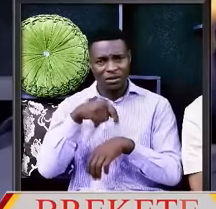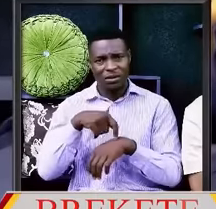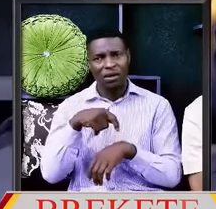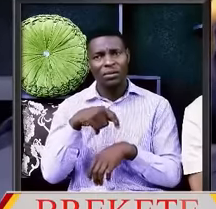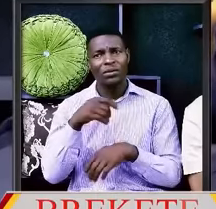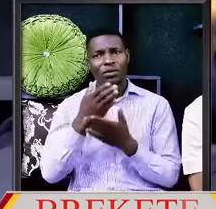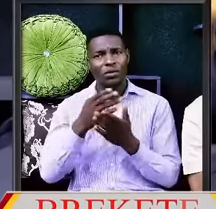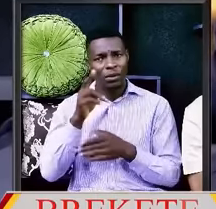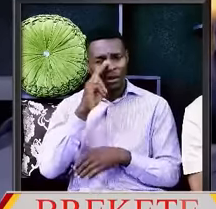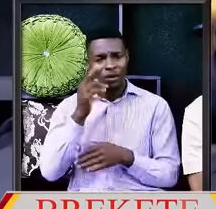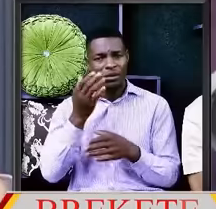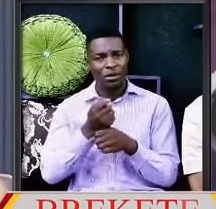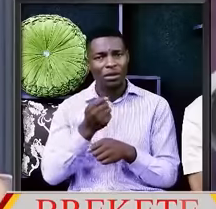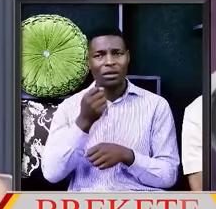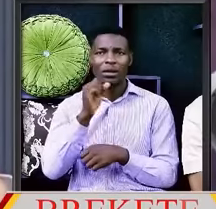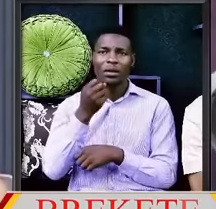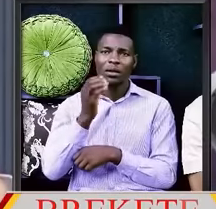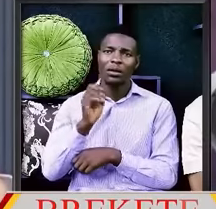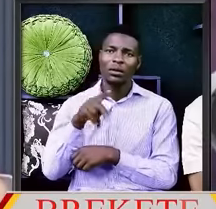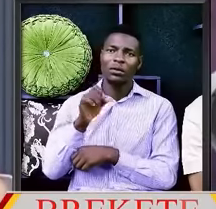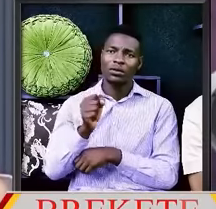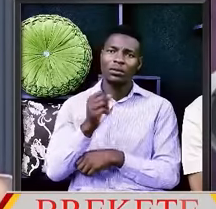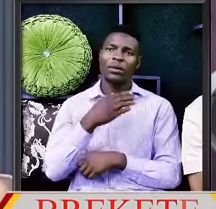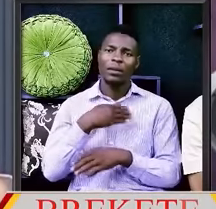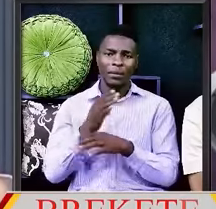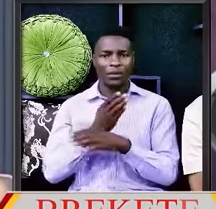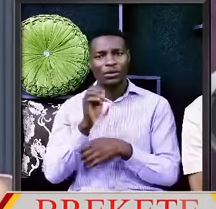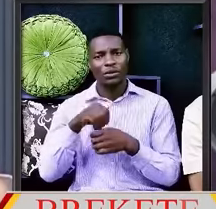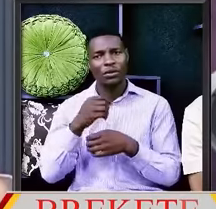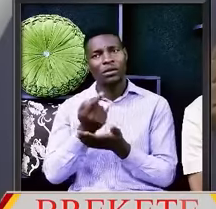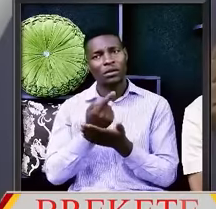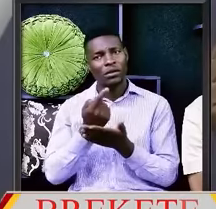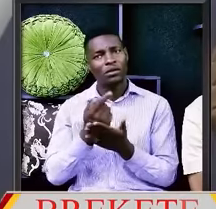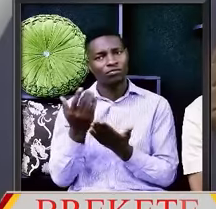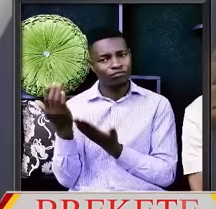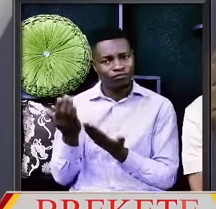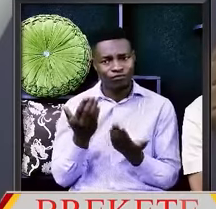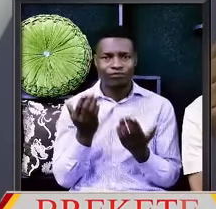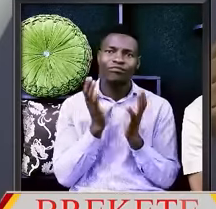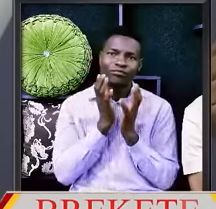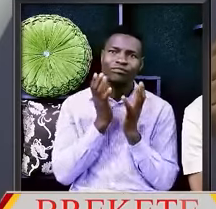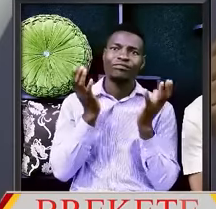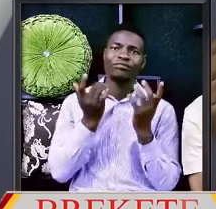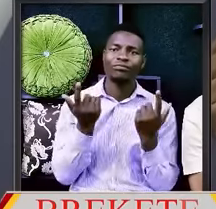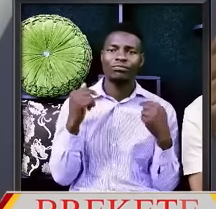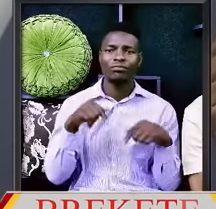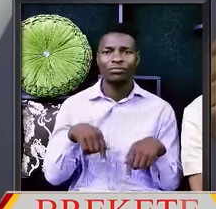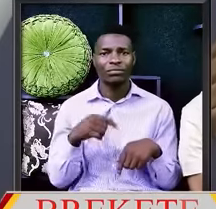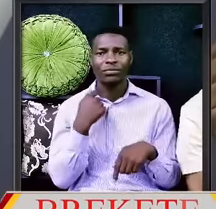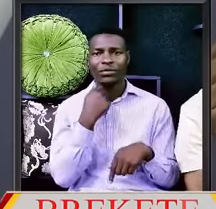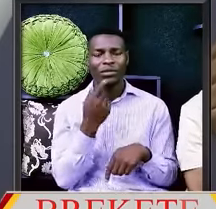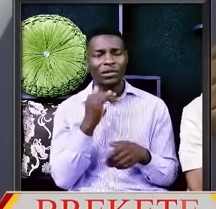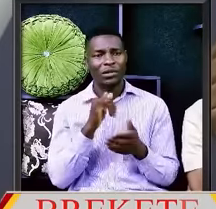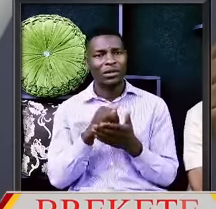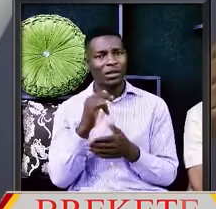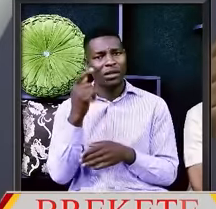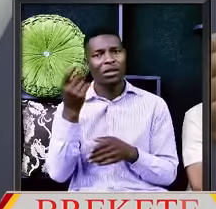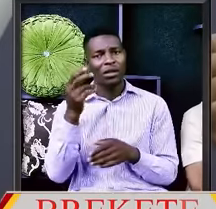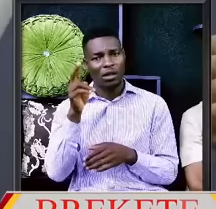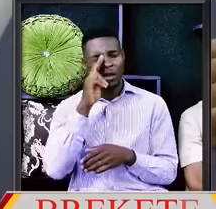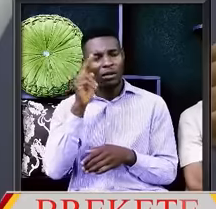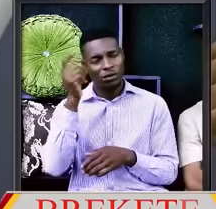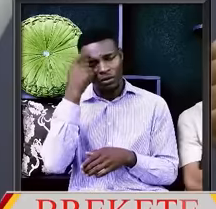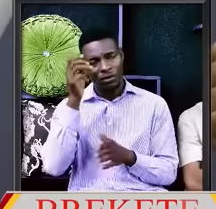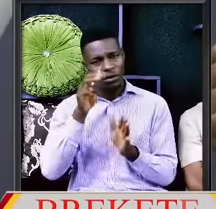Nigerians will get shops and businesses in Ghana carry cry come here. Tell us how Ghanaian government they treat Nigerians for Ghana. We no be